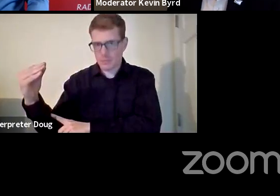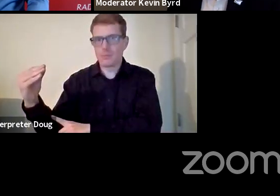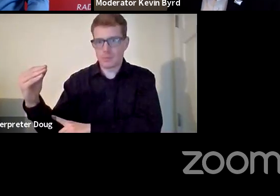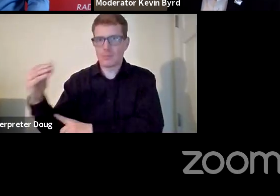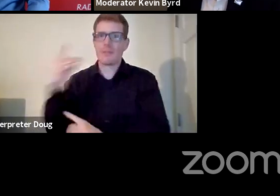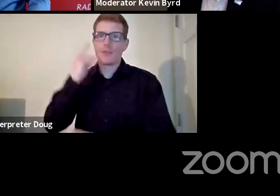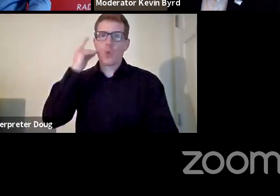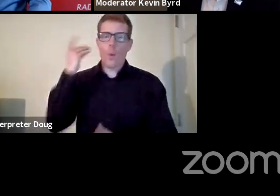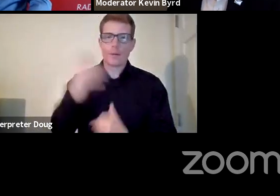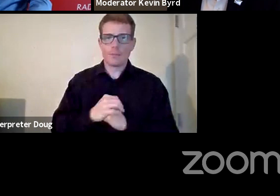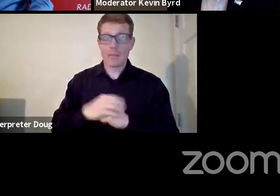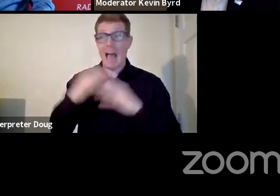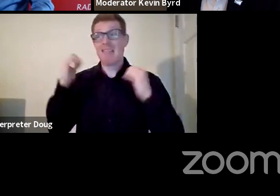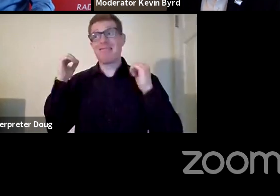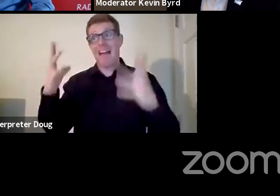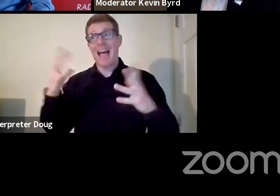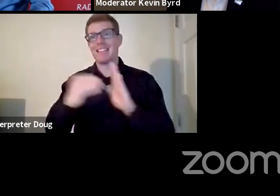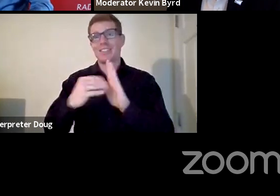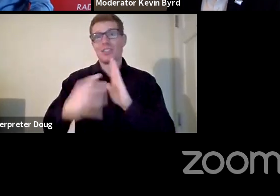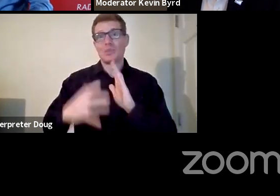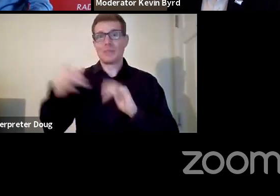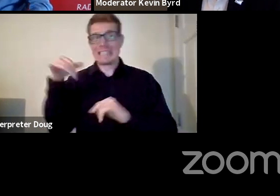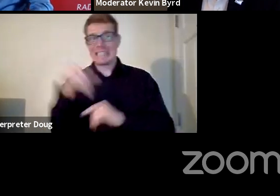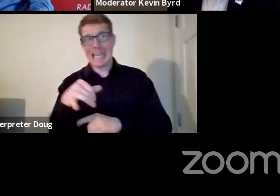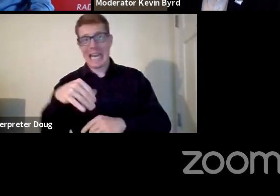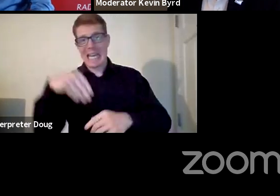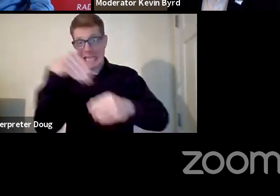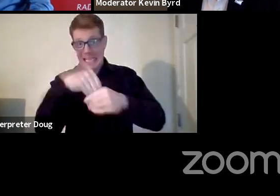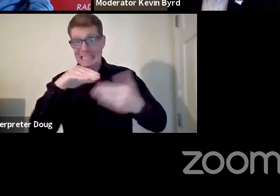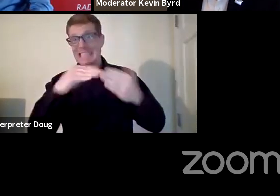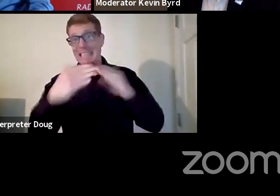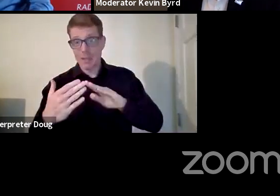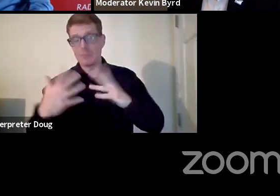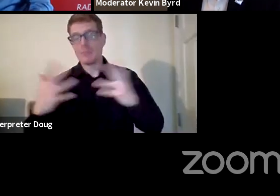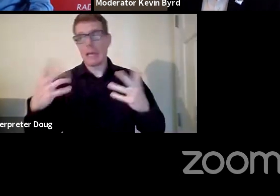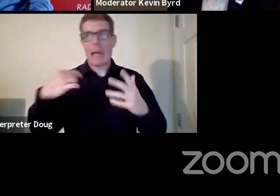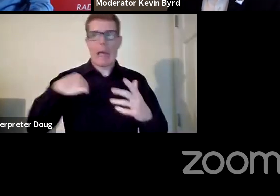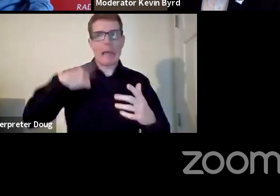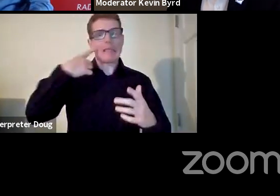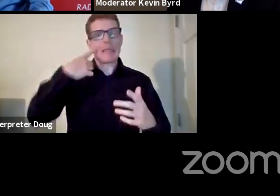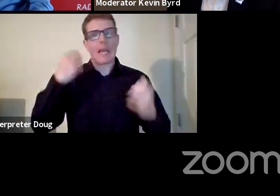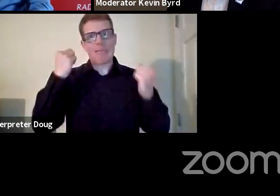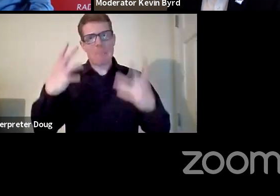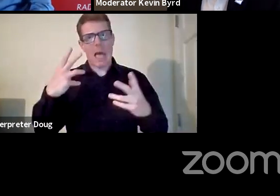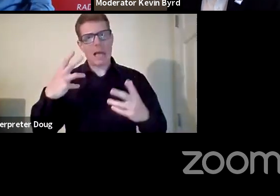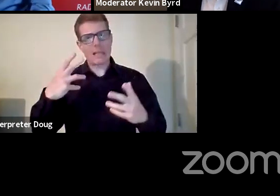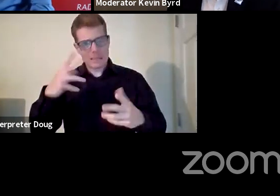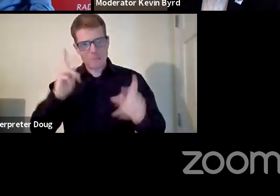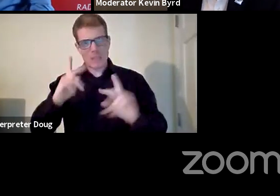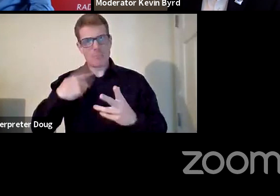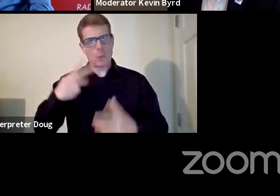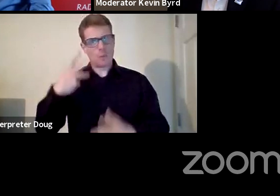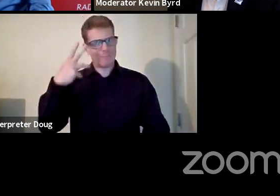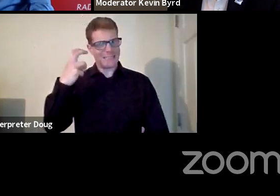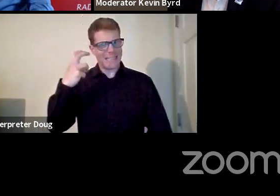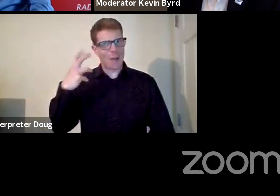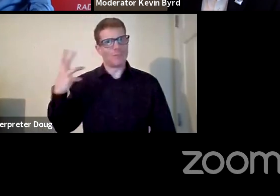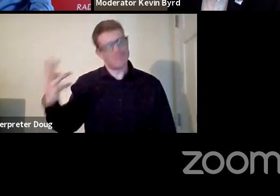And I think there was a little bit of skepticism that we would be able to pull this off, but everybody, including the community